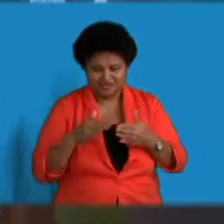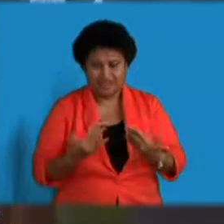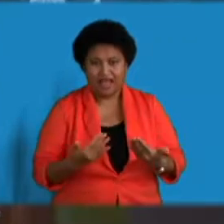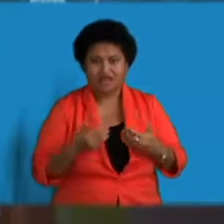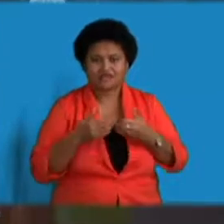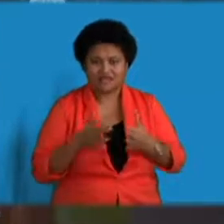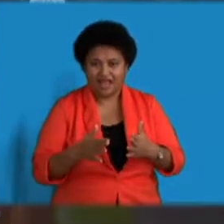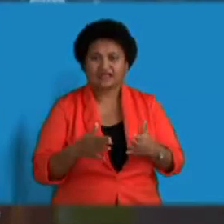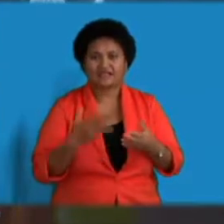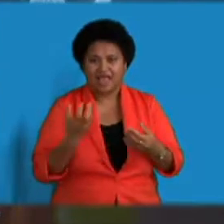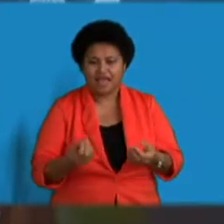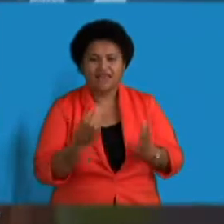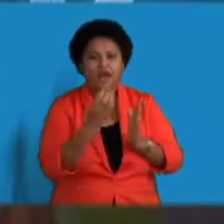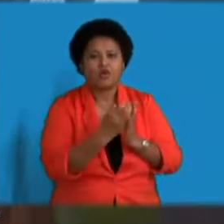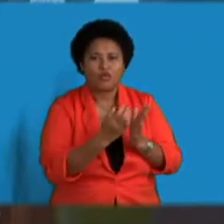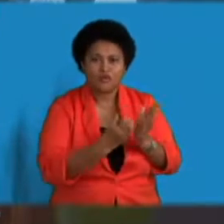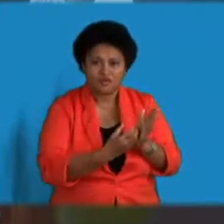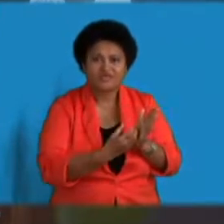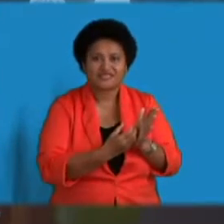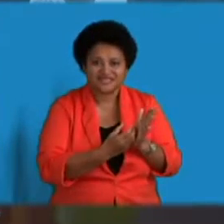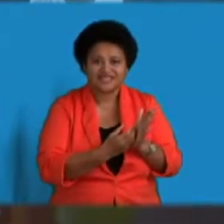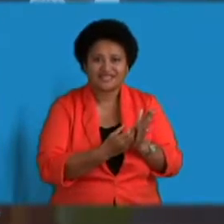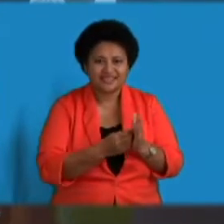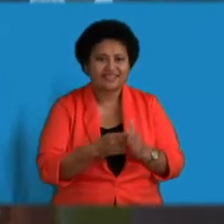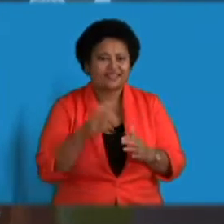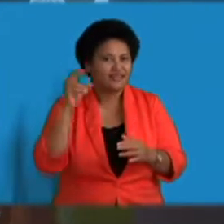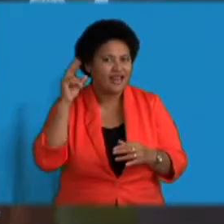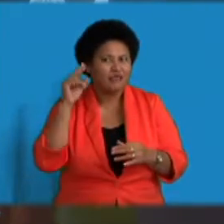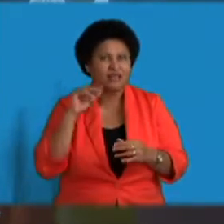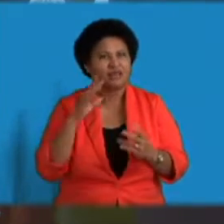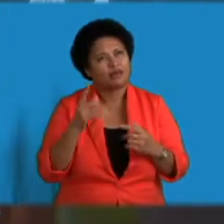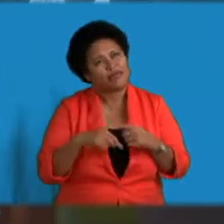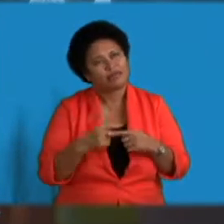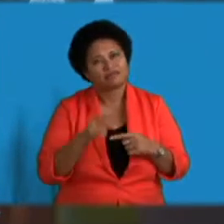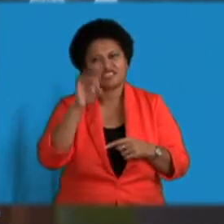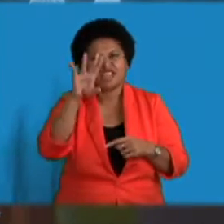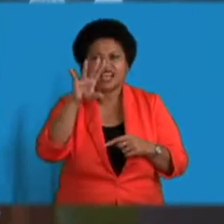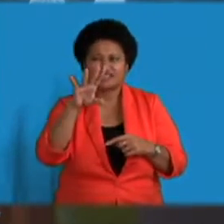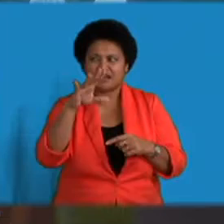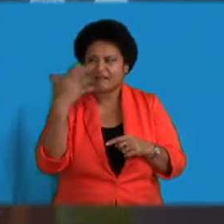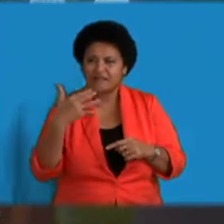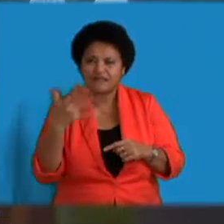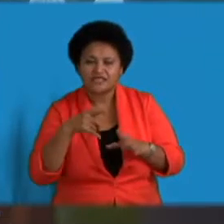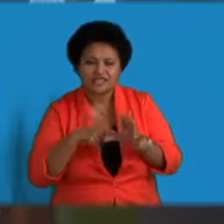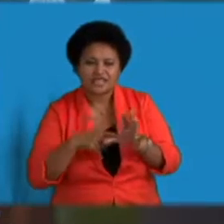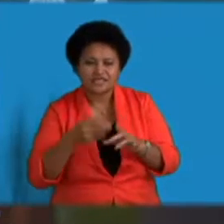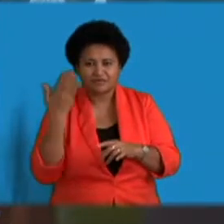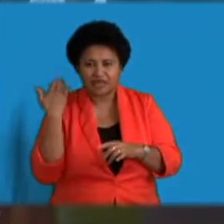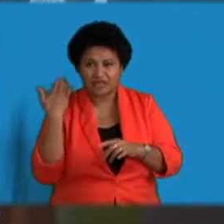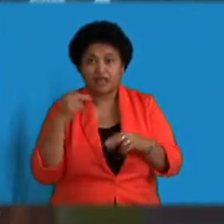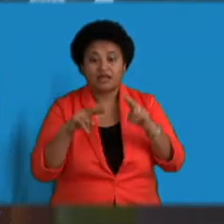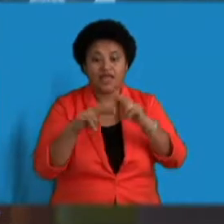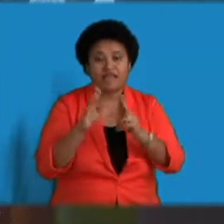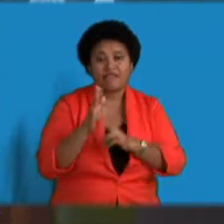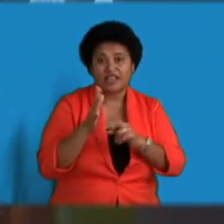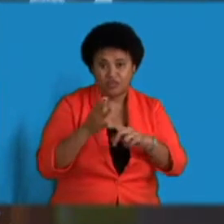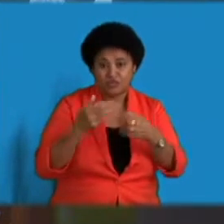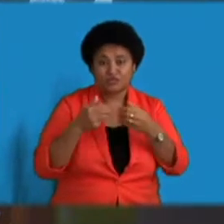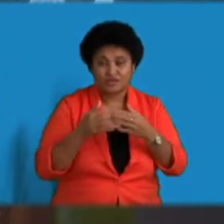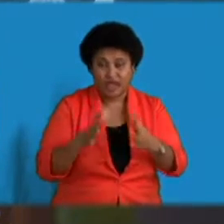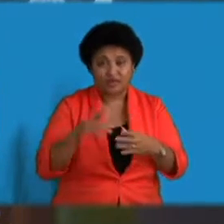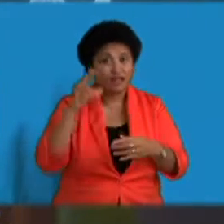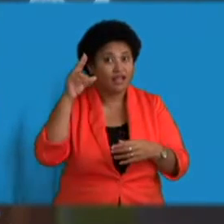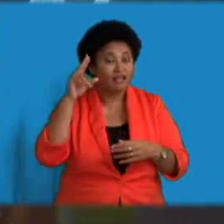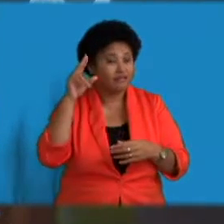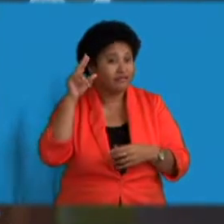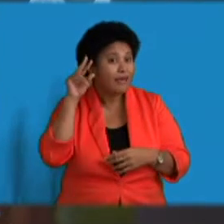that qualification, maybe about 10, 15 years ago, and FNU started about 4 years ago. So